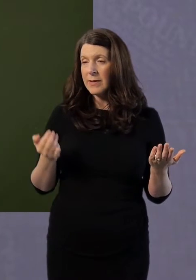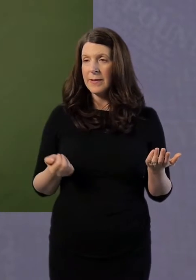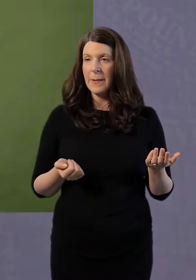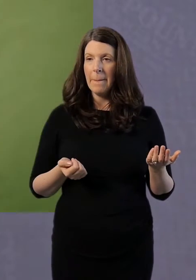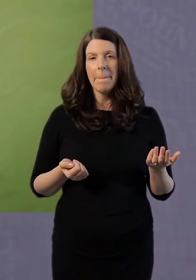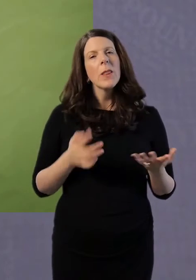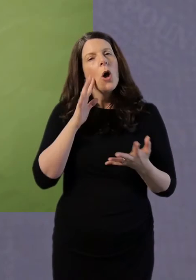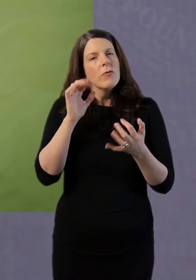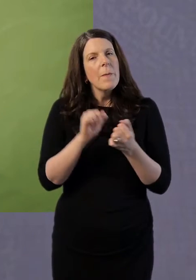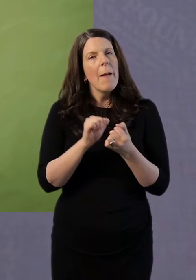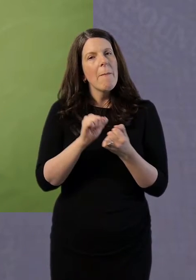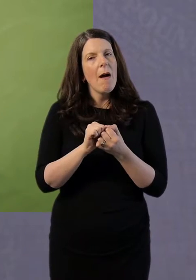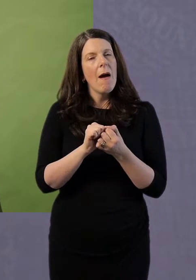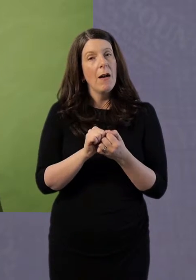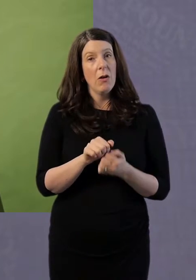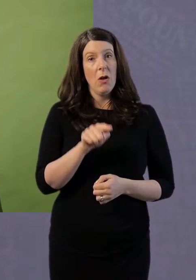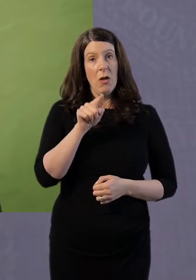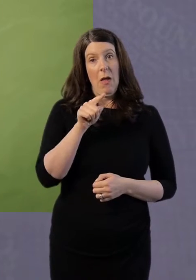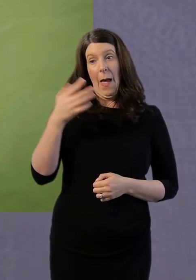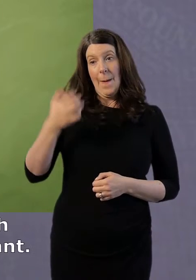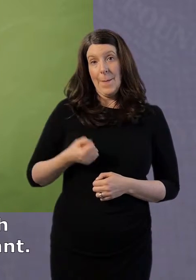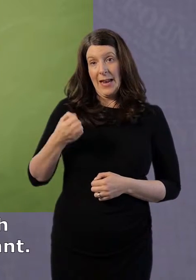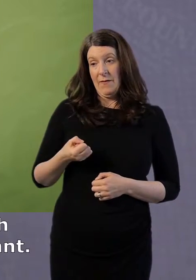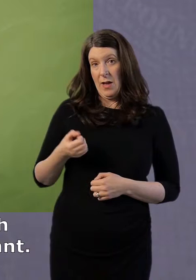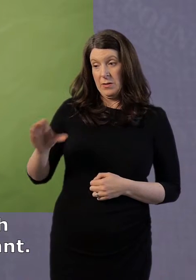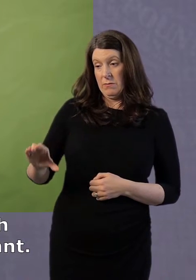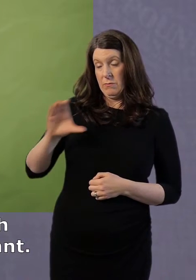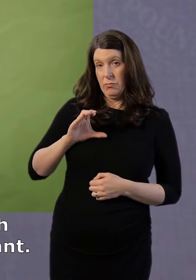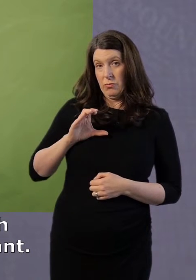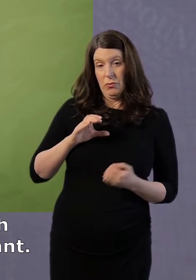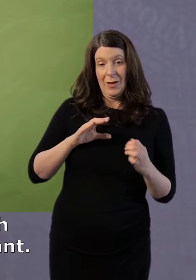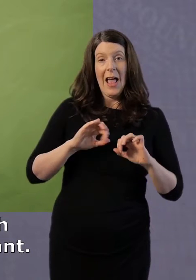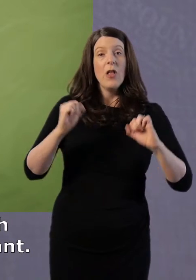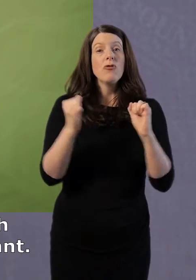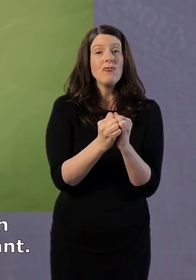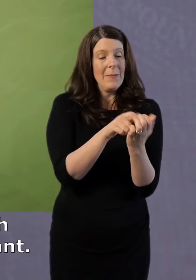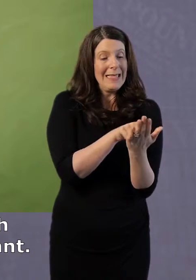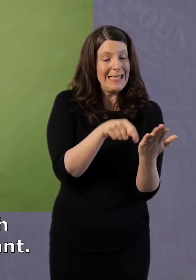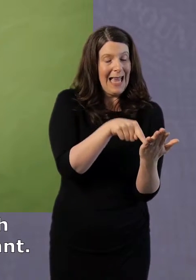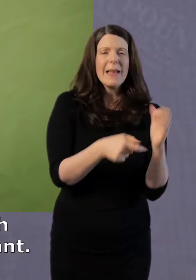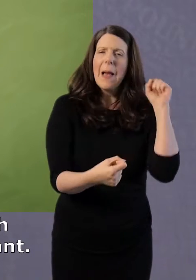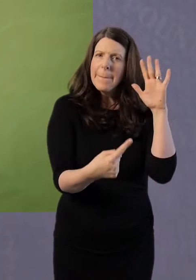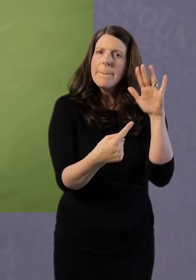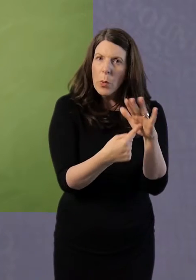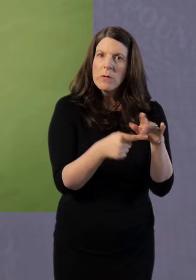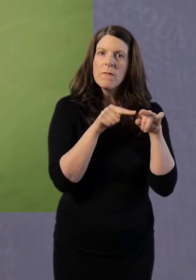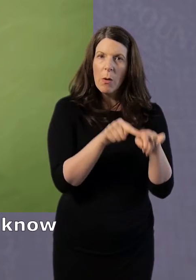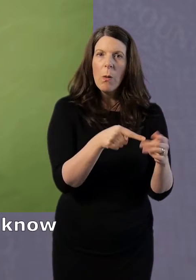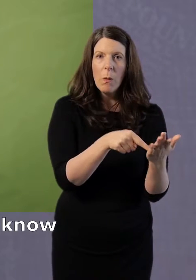So remember, if you receive benefits, the agreement you sign with the Job Centre is very important.